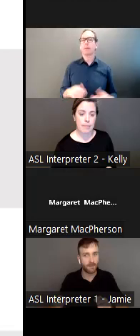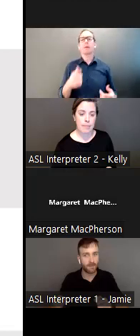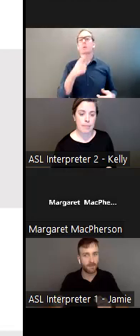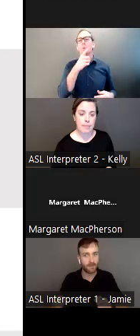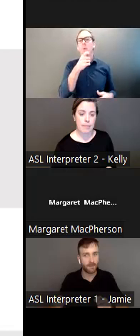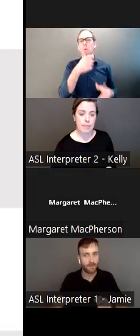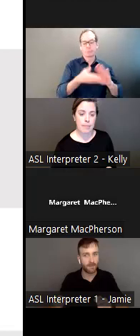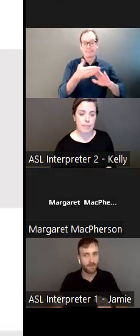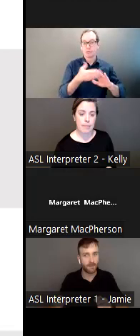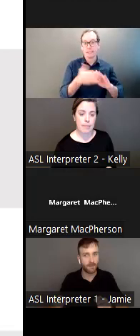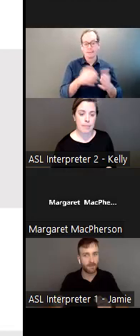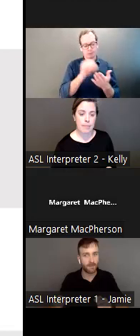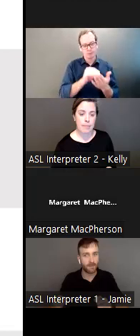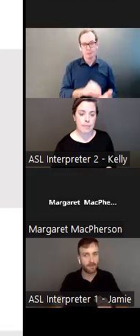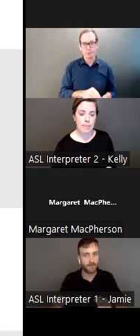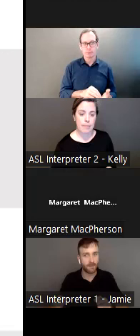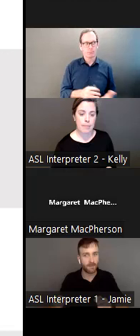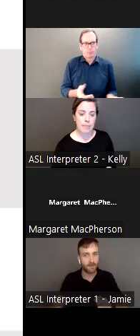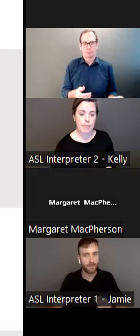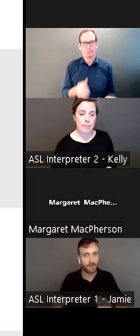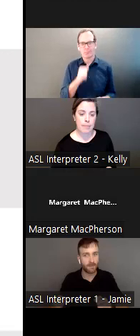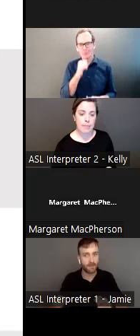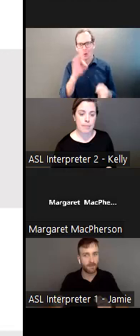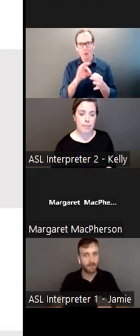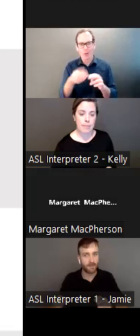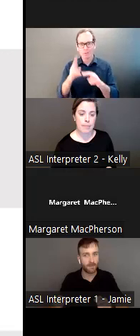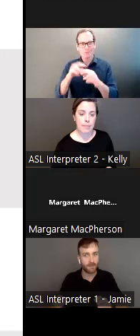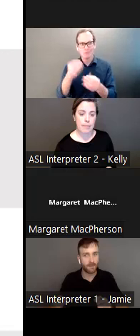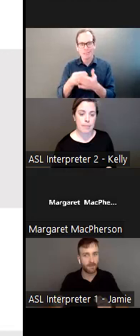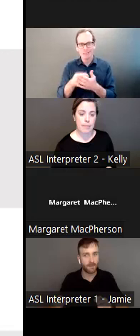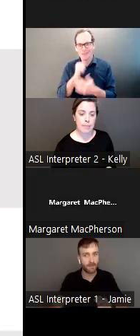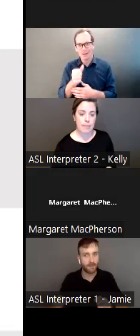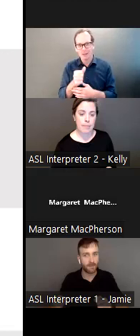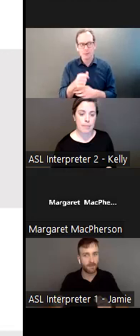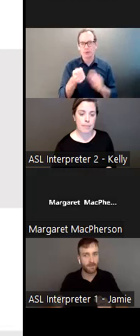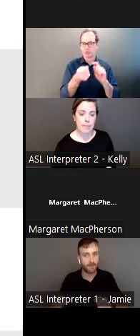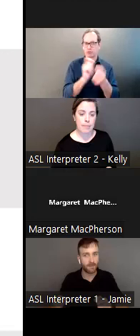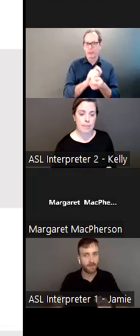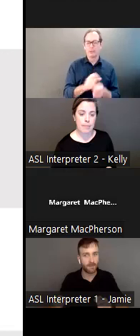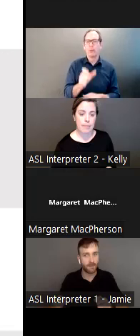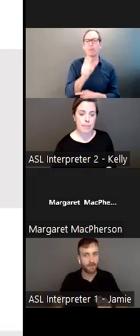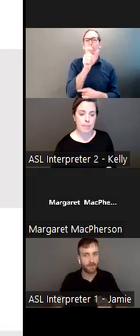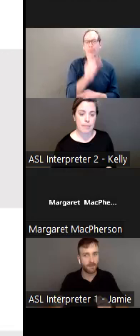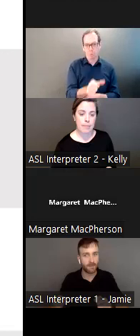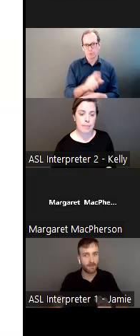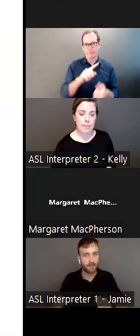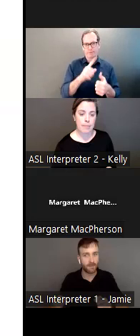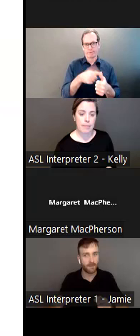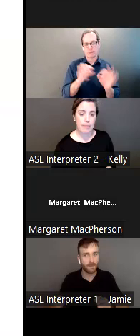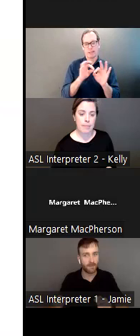cost any more money to use respectful, person first, language that supports people in their